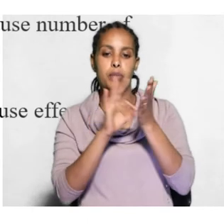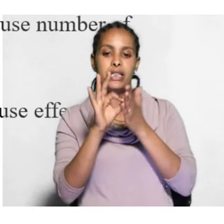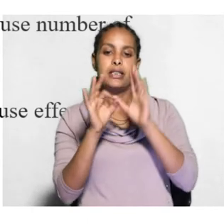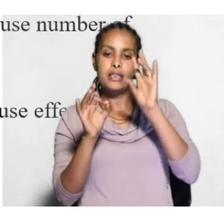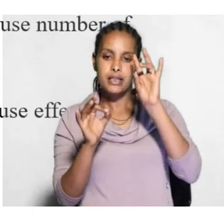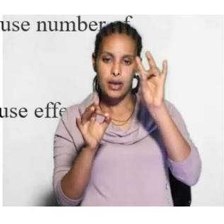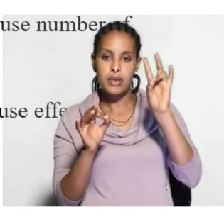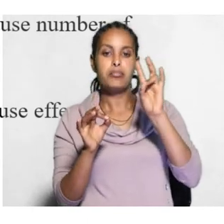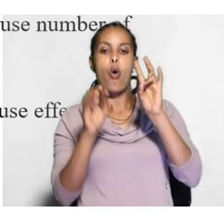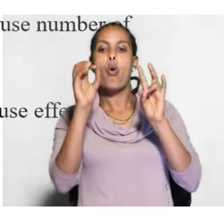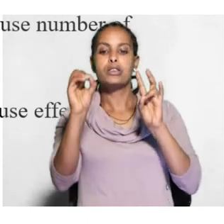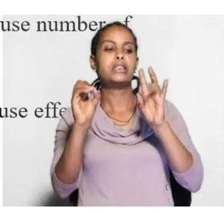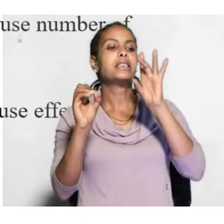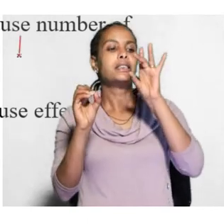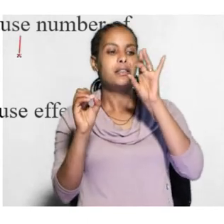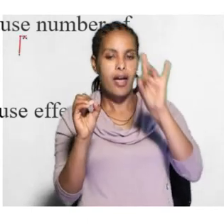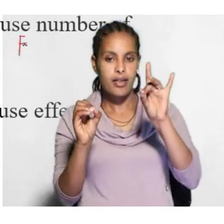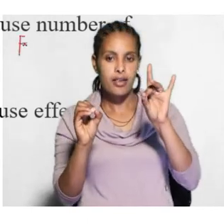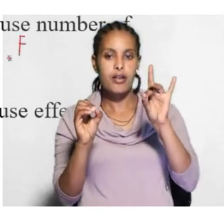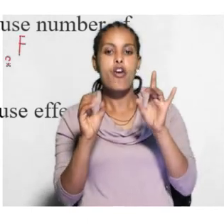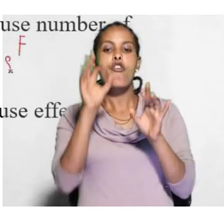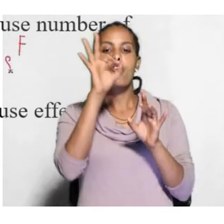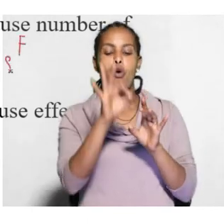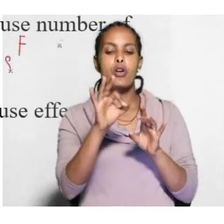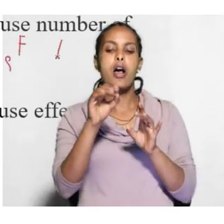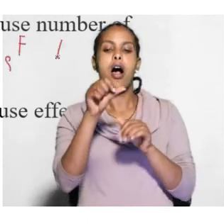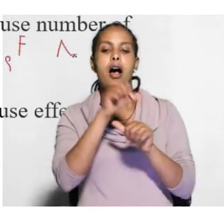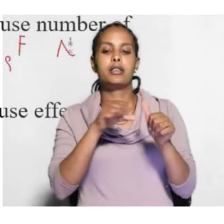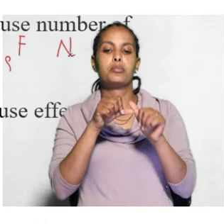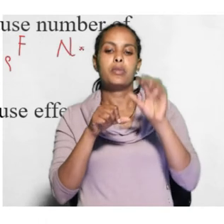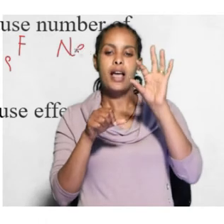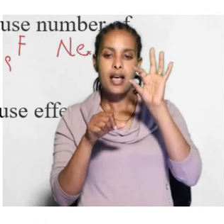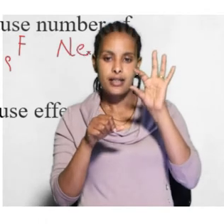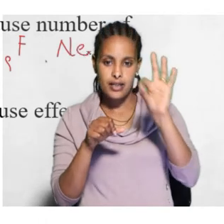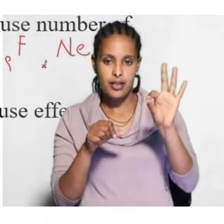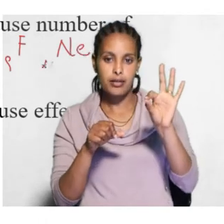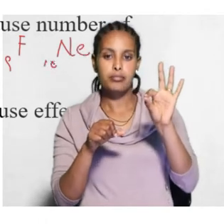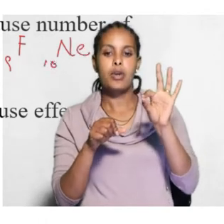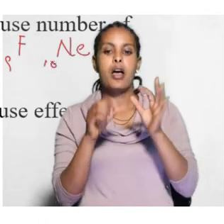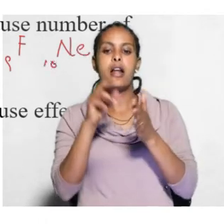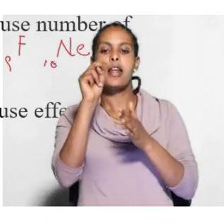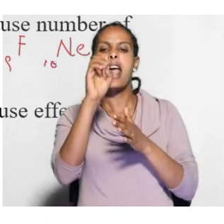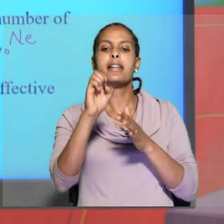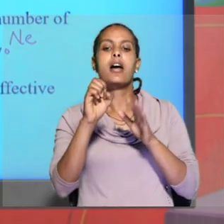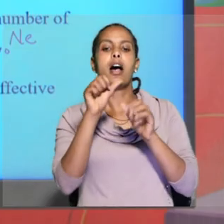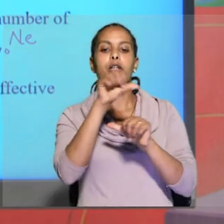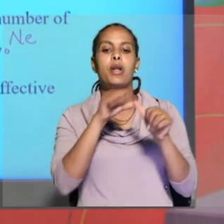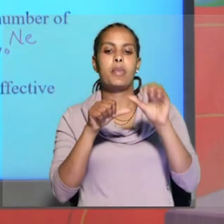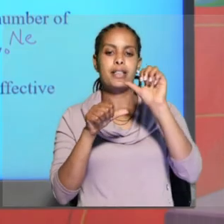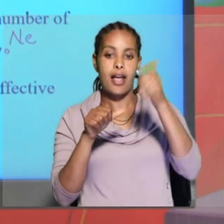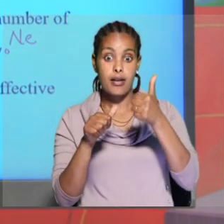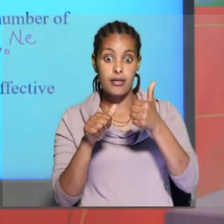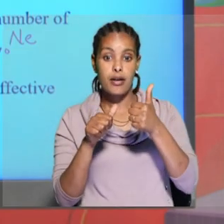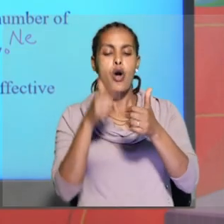atomic number 8, fluorine, atomic number 9, and neon, atomic number 10. What